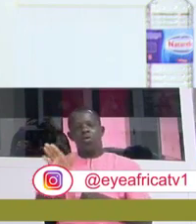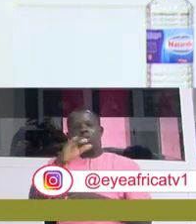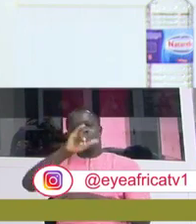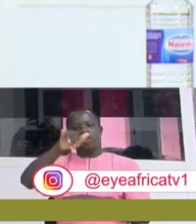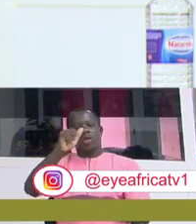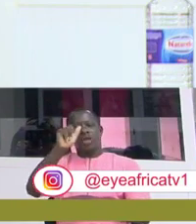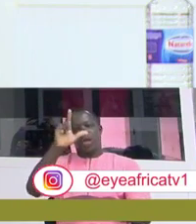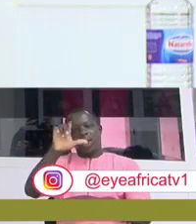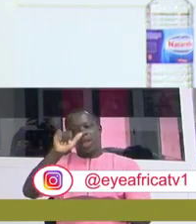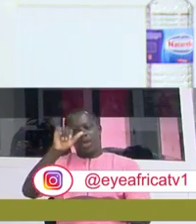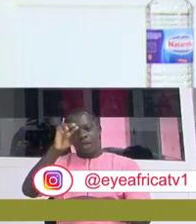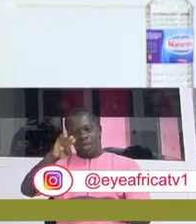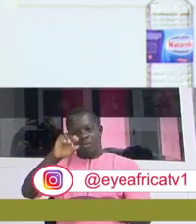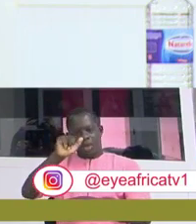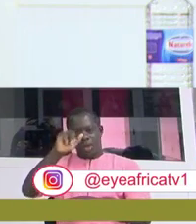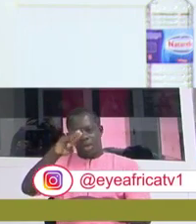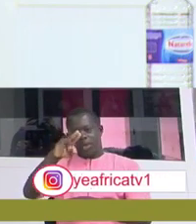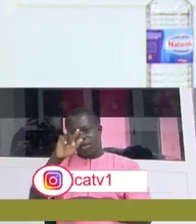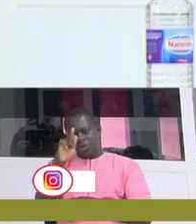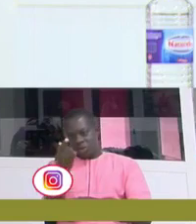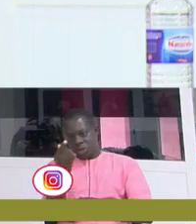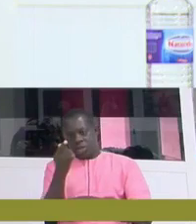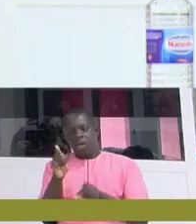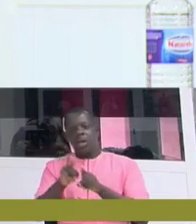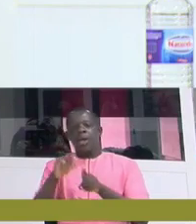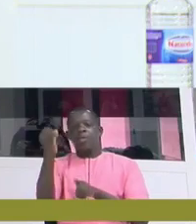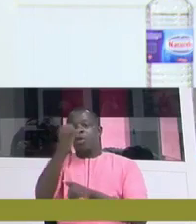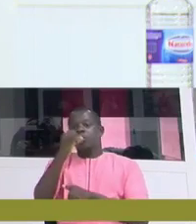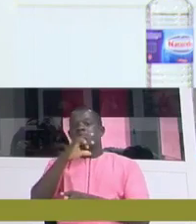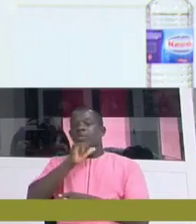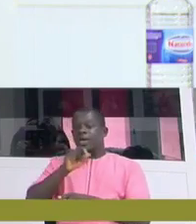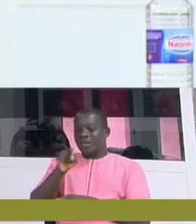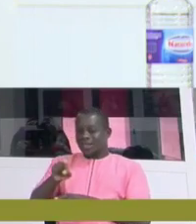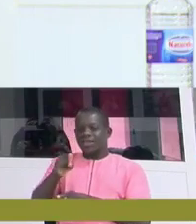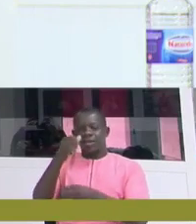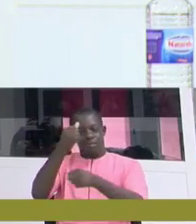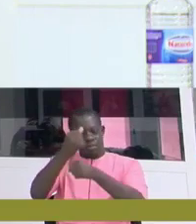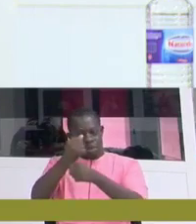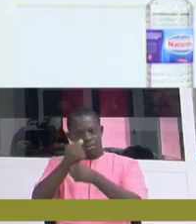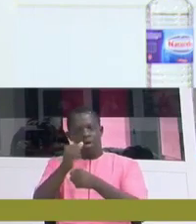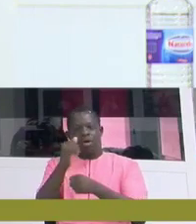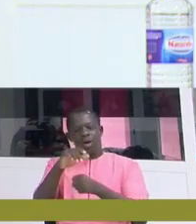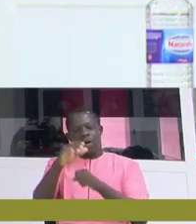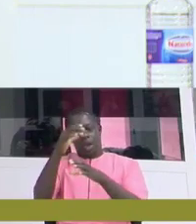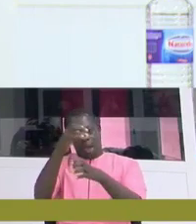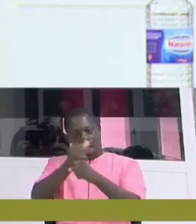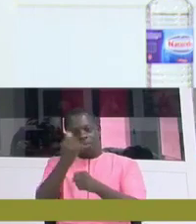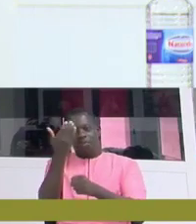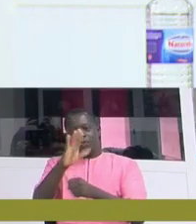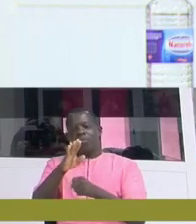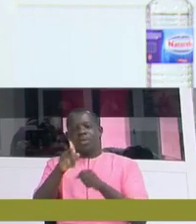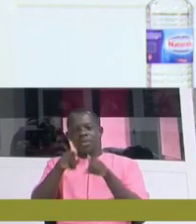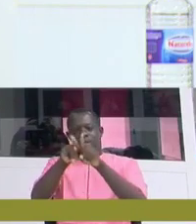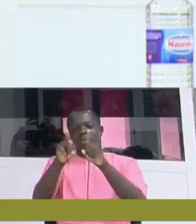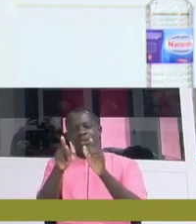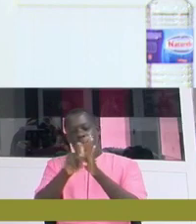to go to Jalama's compound. Because apart from God, he was the reason.